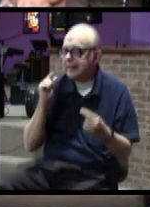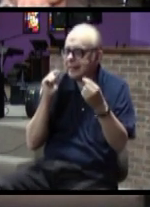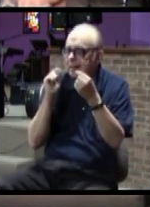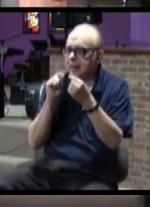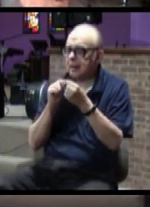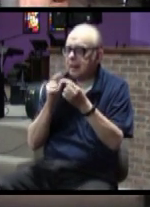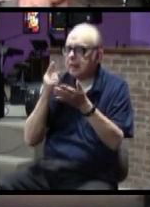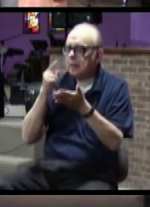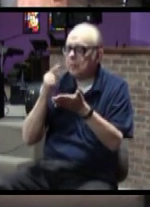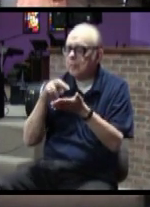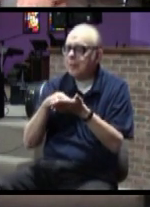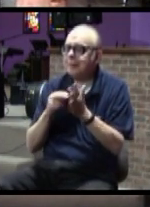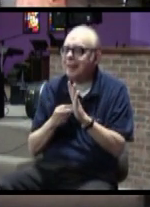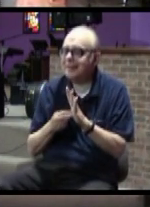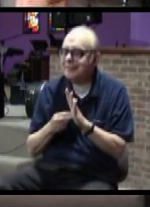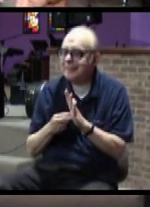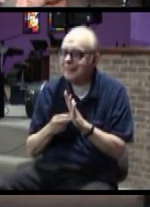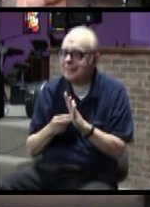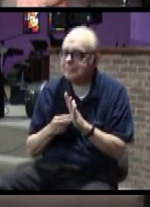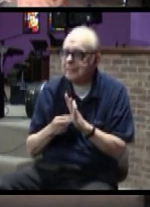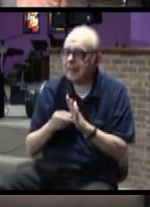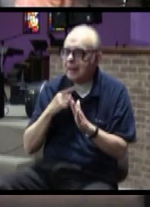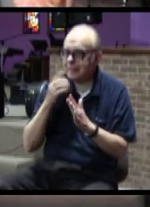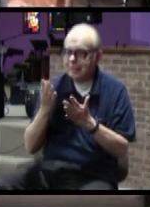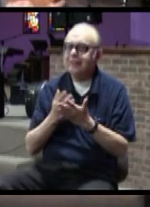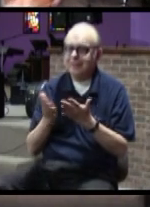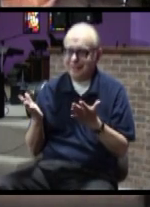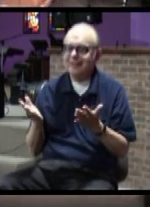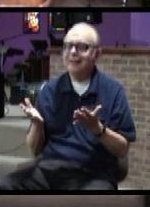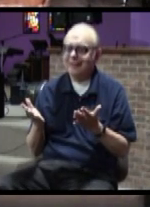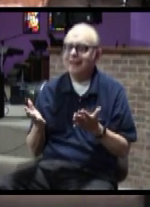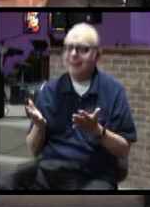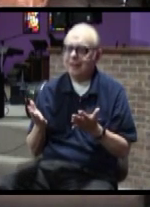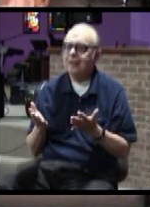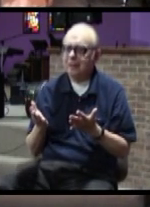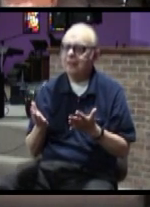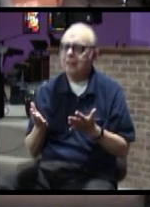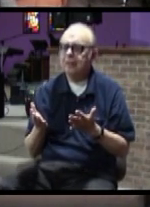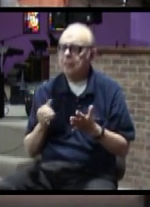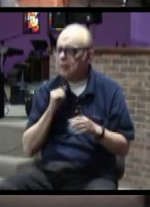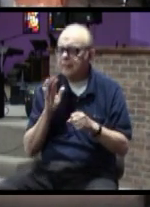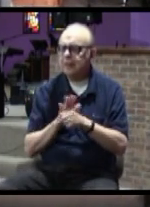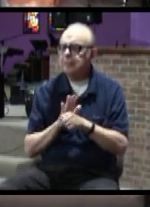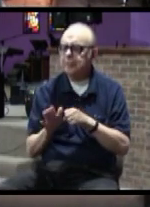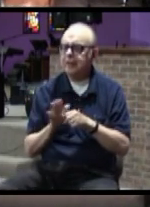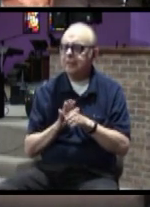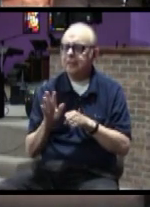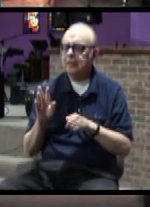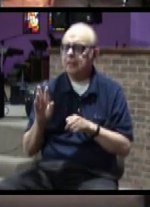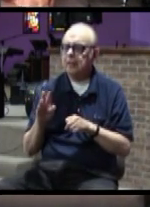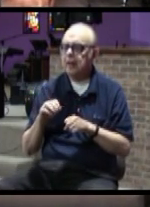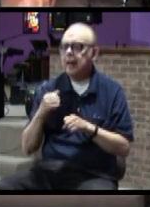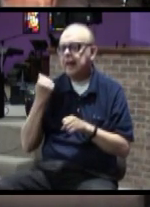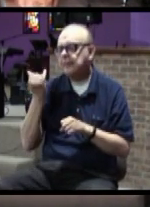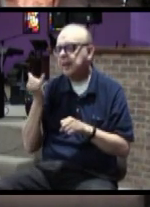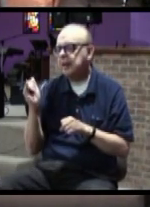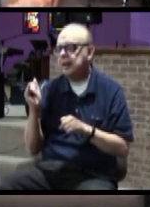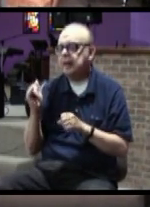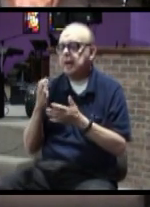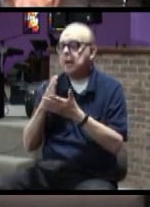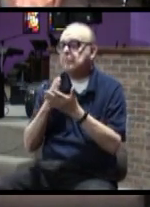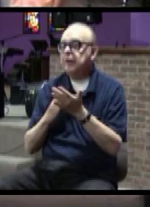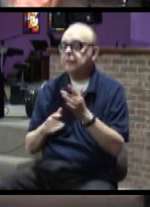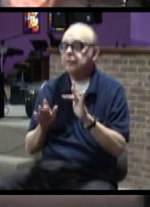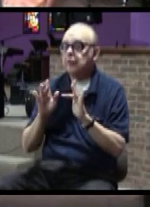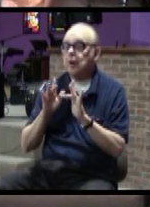understand exactly what it is. But let me say this to you. You do not have a complete puzzle if any of